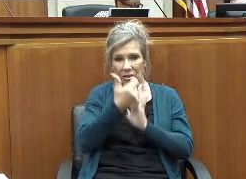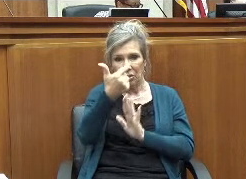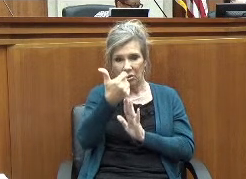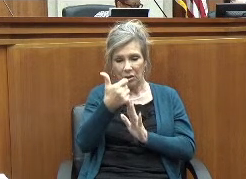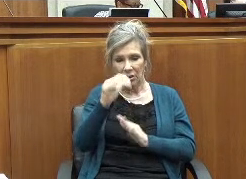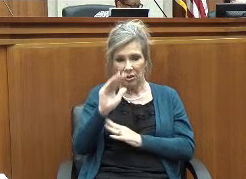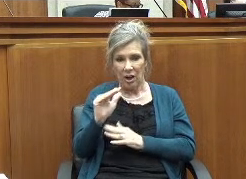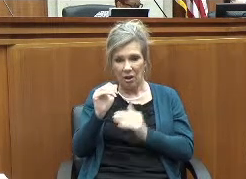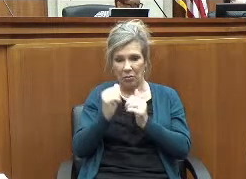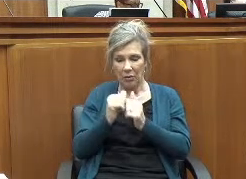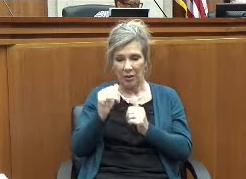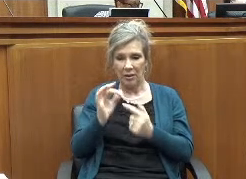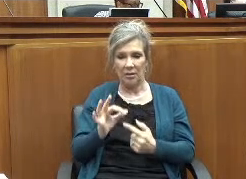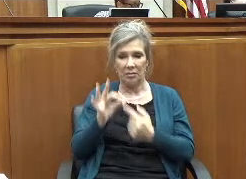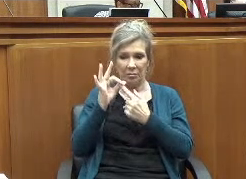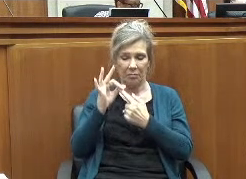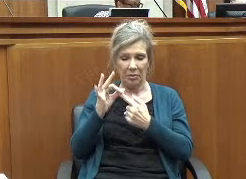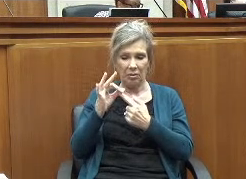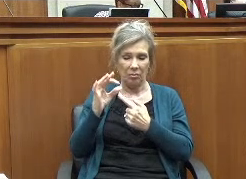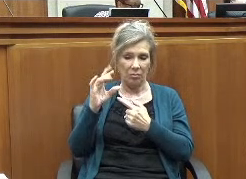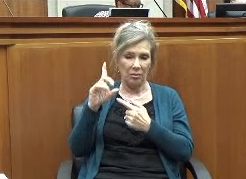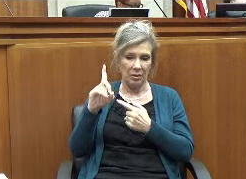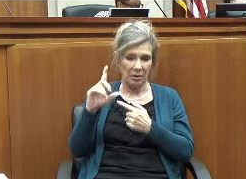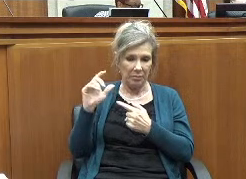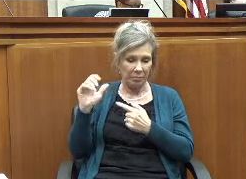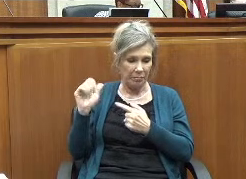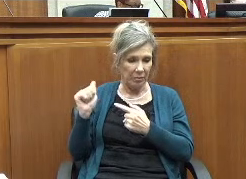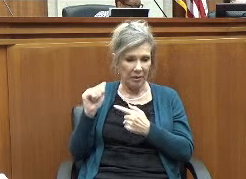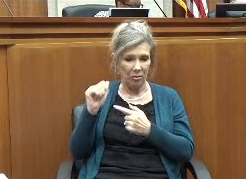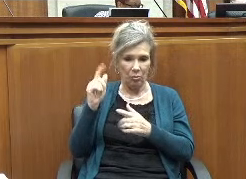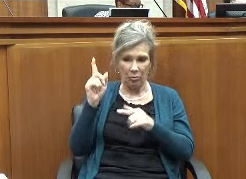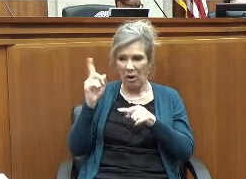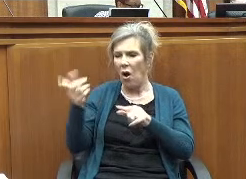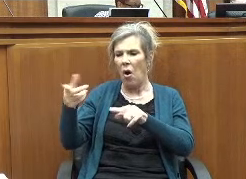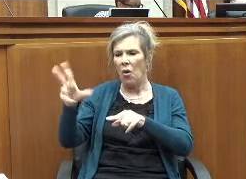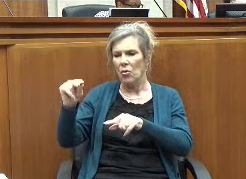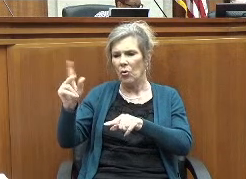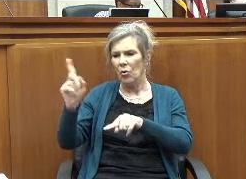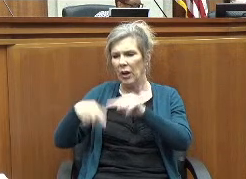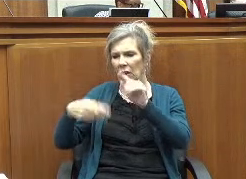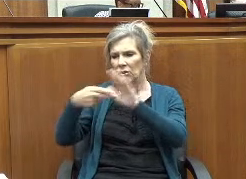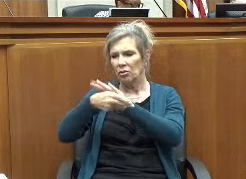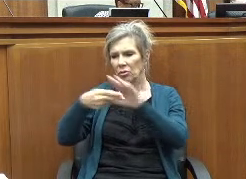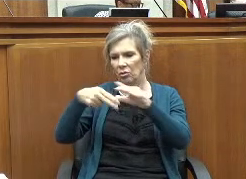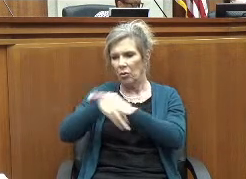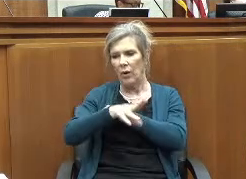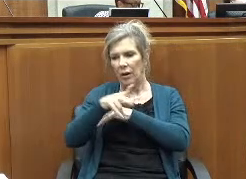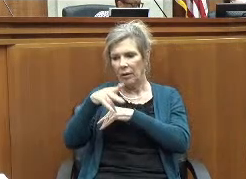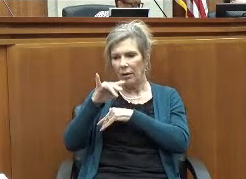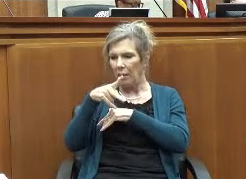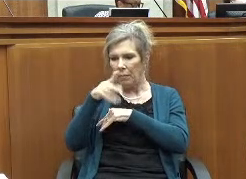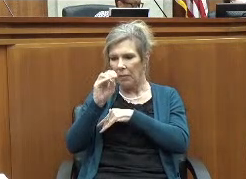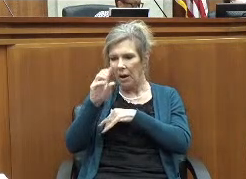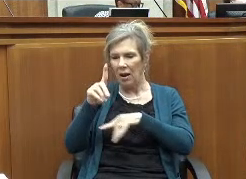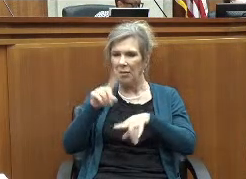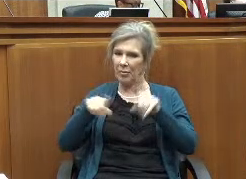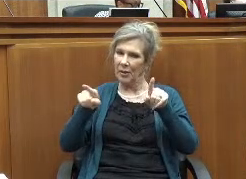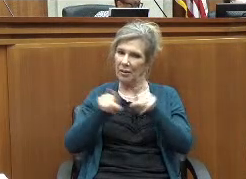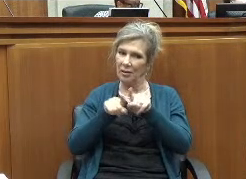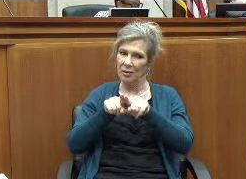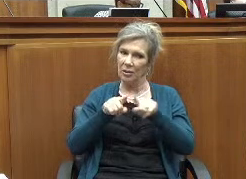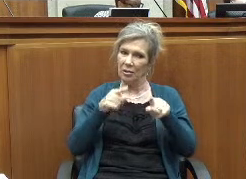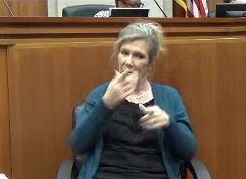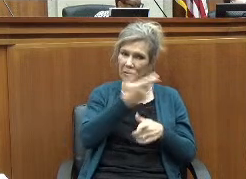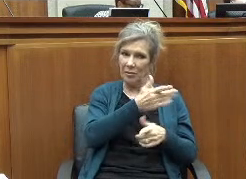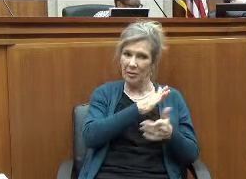with an exceptionality from access to a learning pod, but at the same time, some of those services, they may need to be delivered back at, say, the